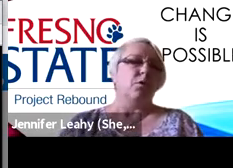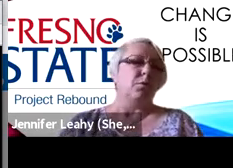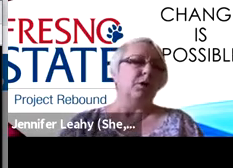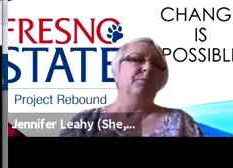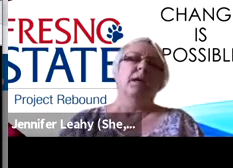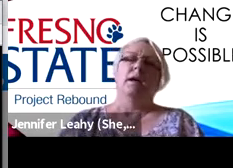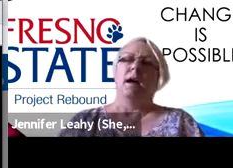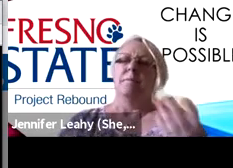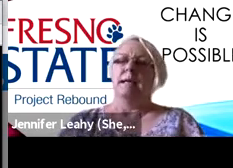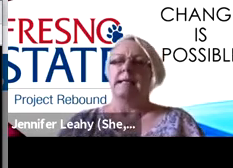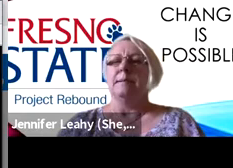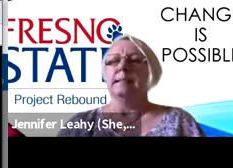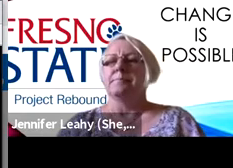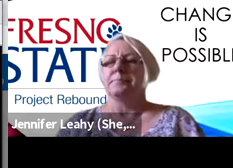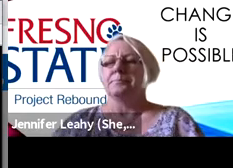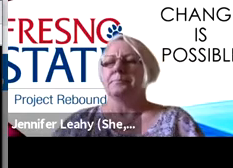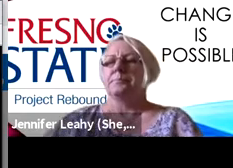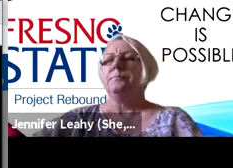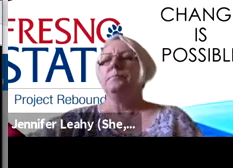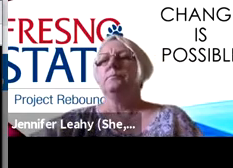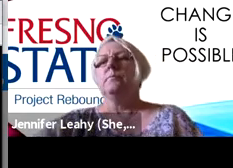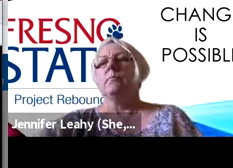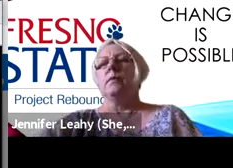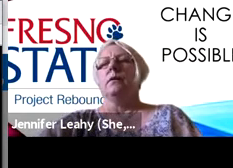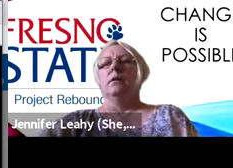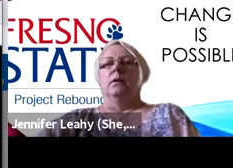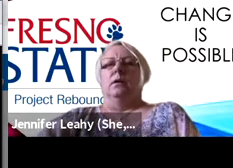each other forward. Next slide, please.